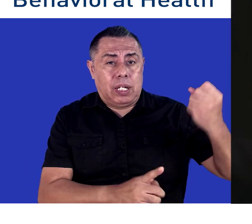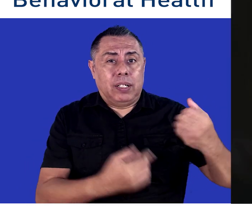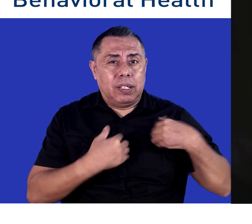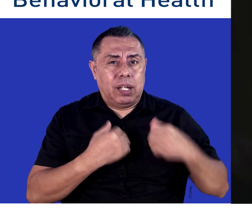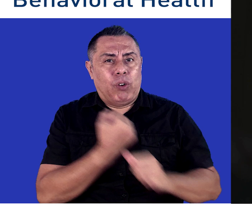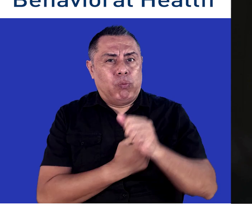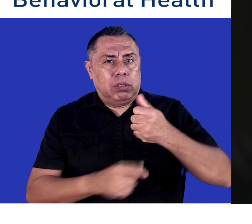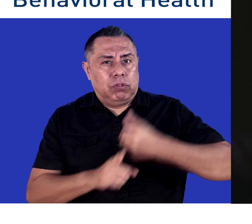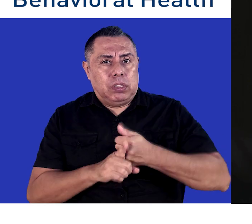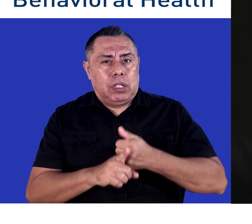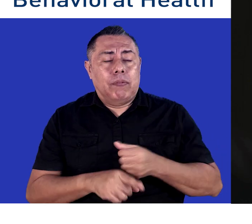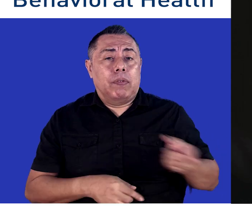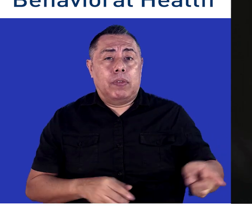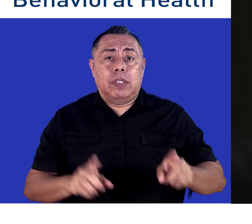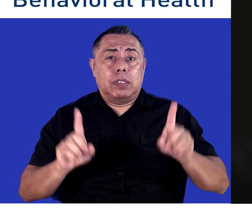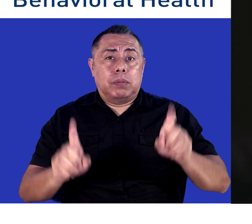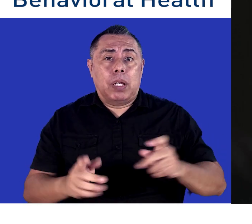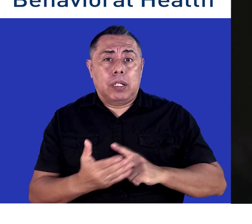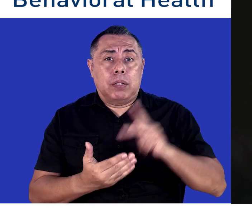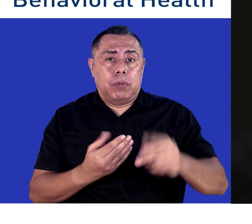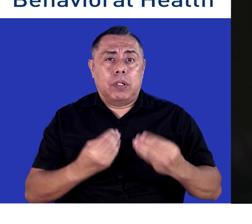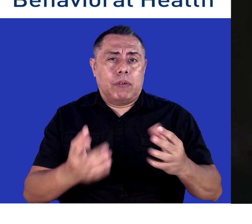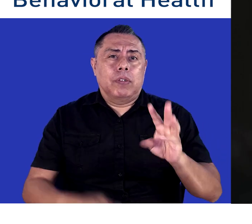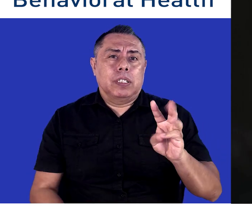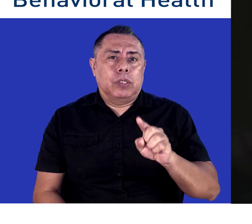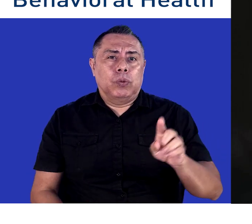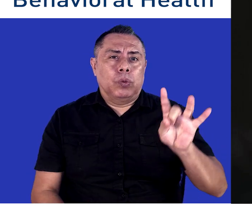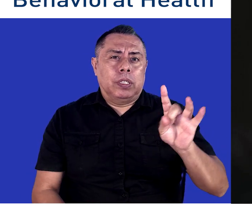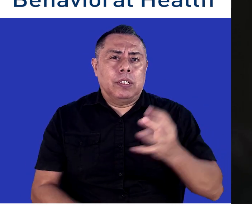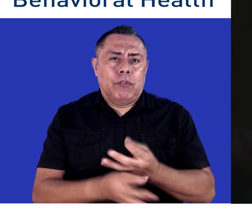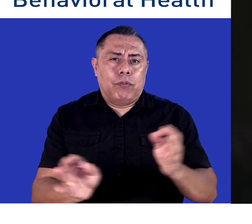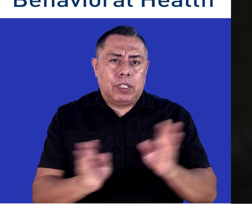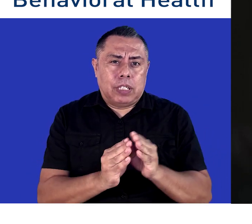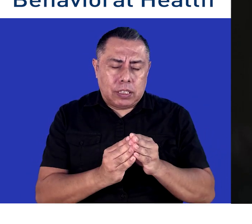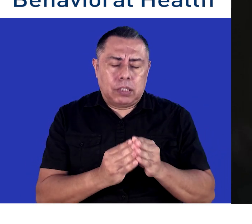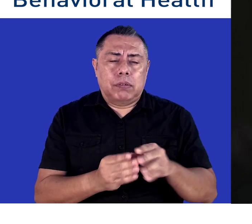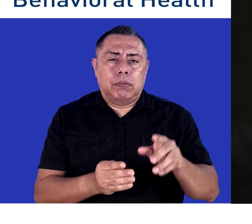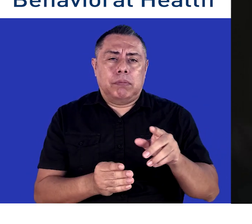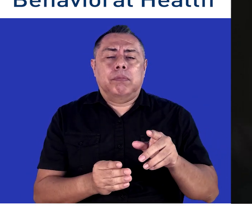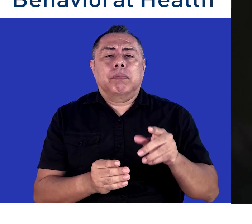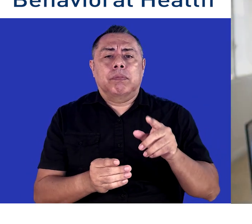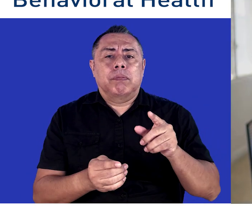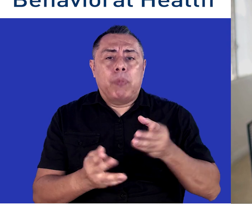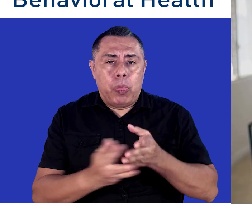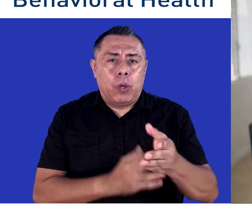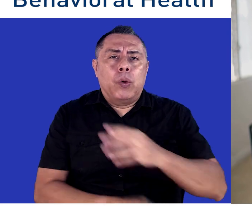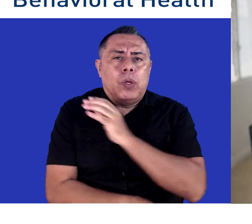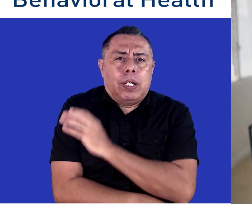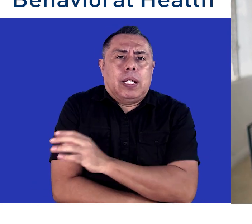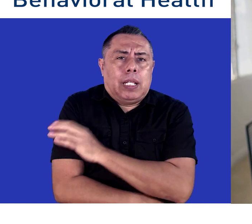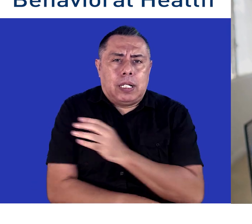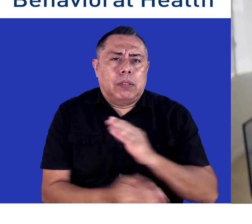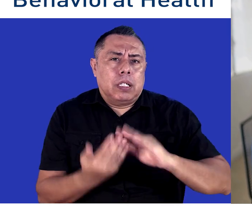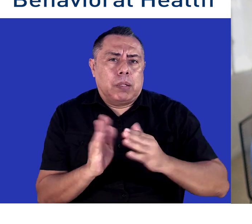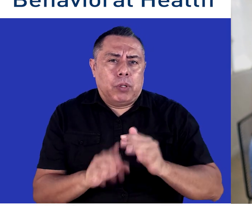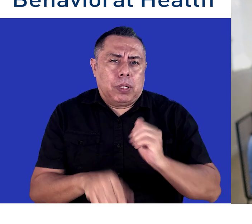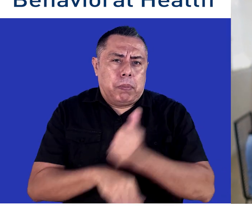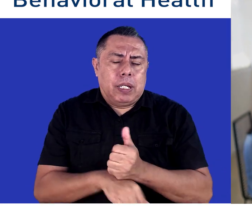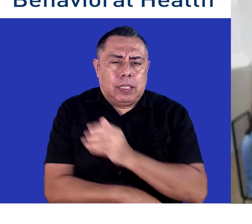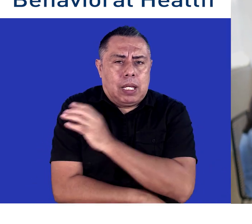are at increased risk themselves. This pilot offers 6 to 8 free sessions to suicide loss survivors through specially